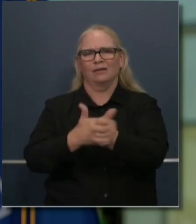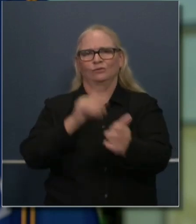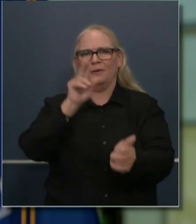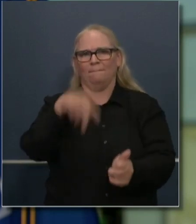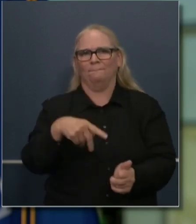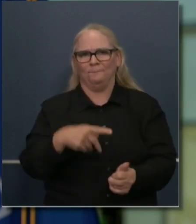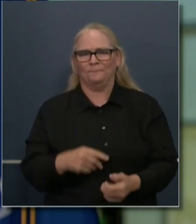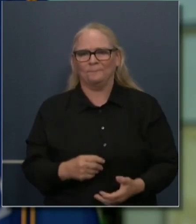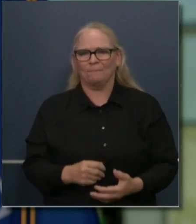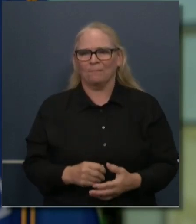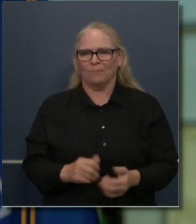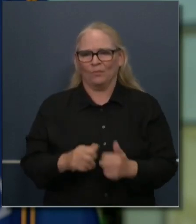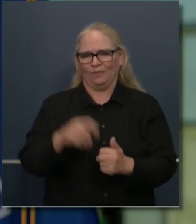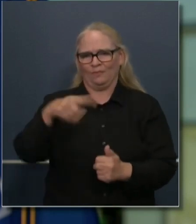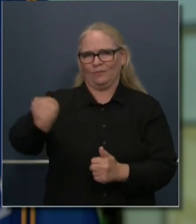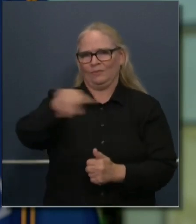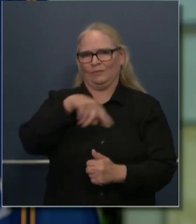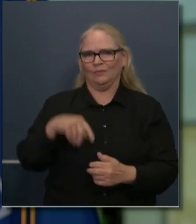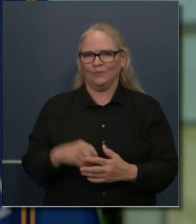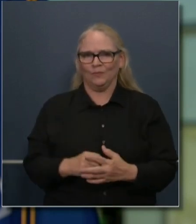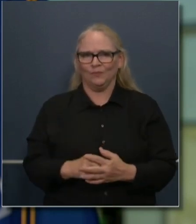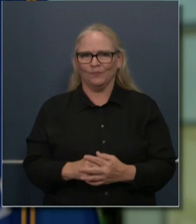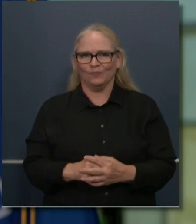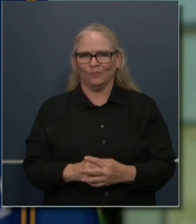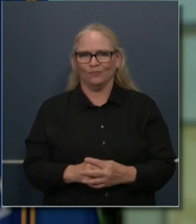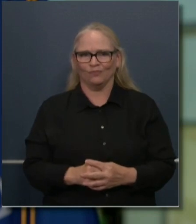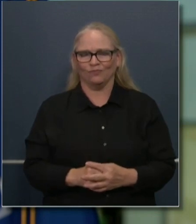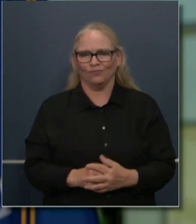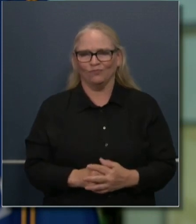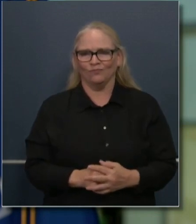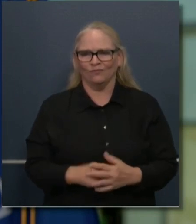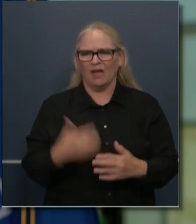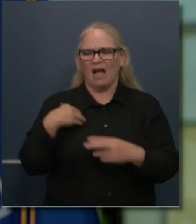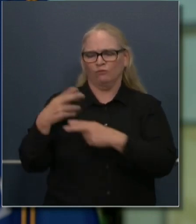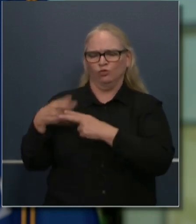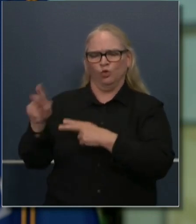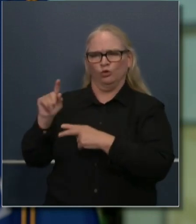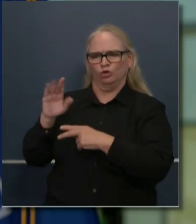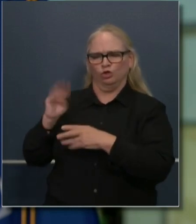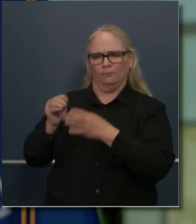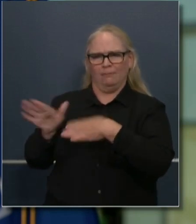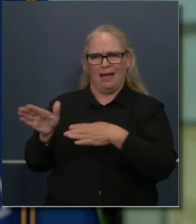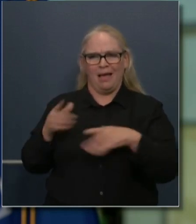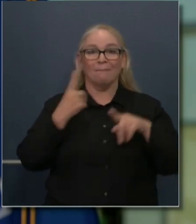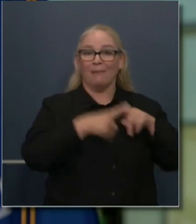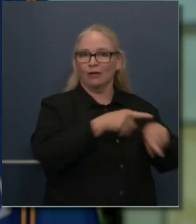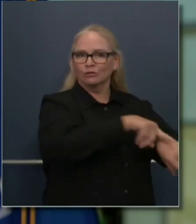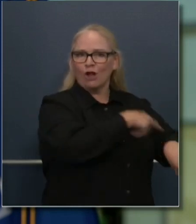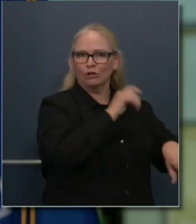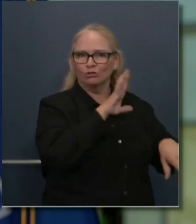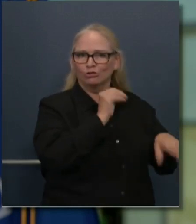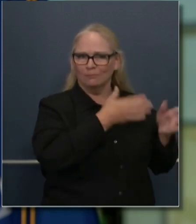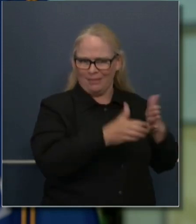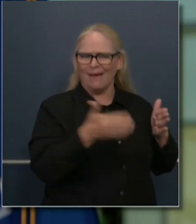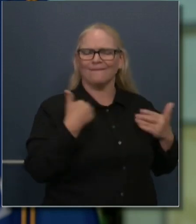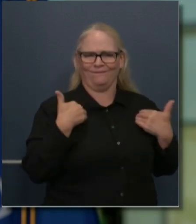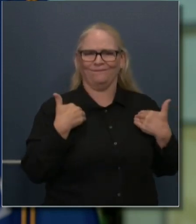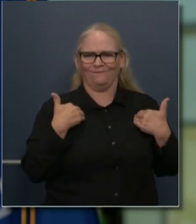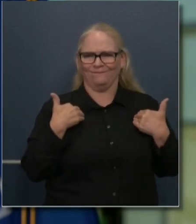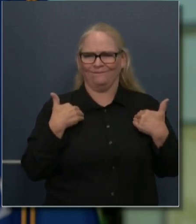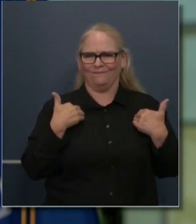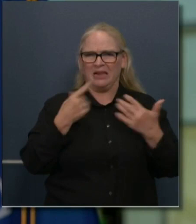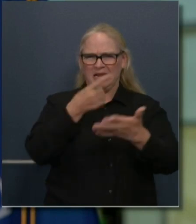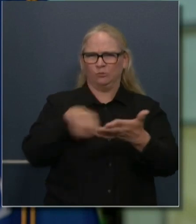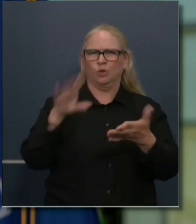have a medium-term strategy, and then I have a long-term strategy. In fact, next week, you'll be hearing a lot more about our long-term